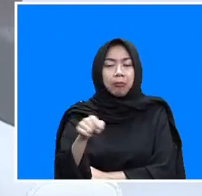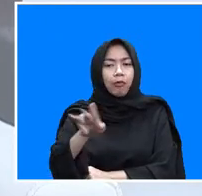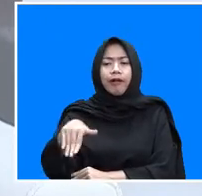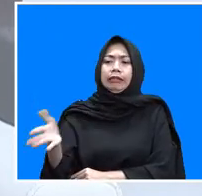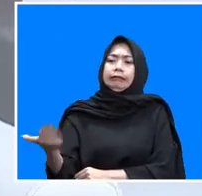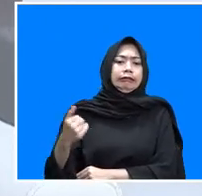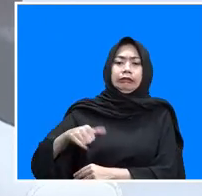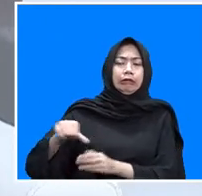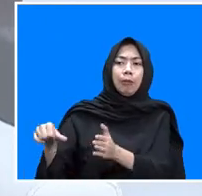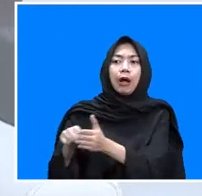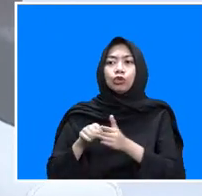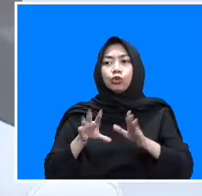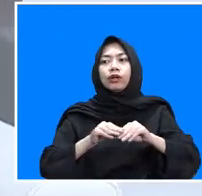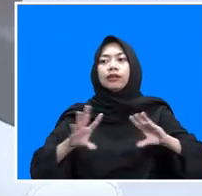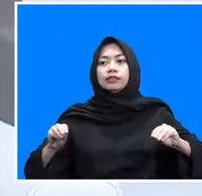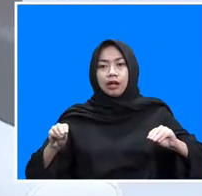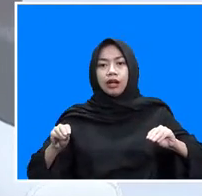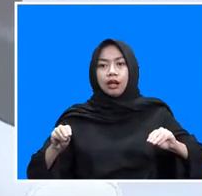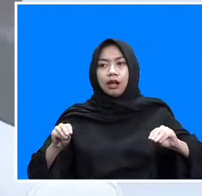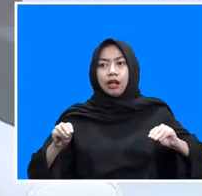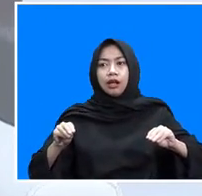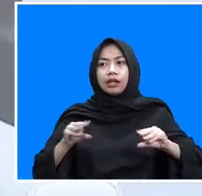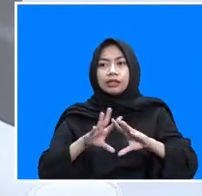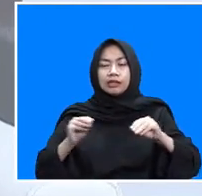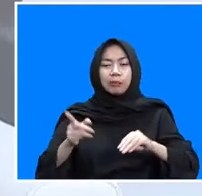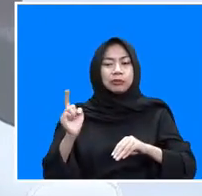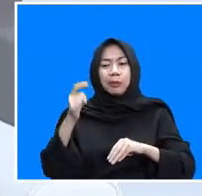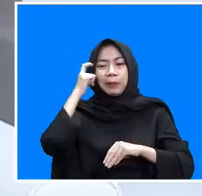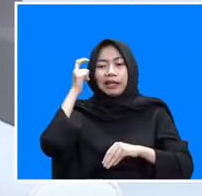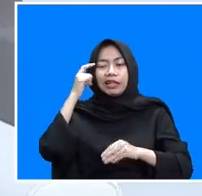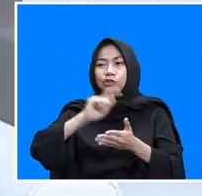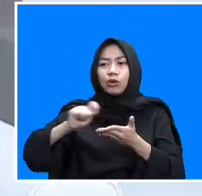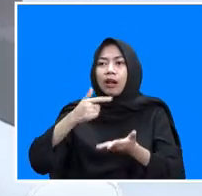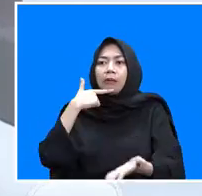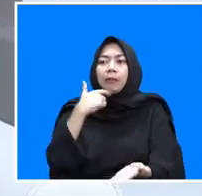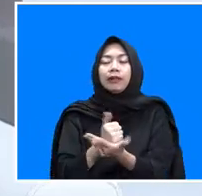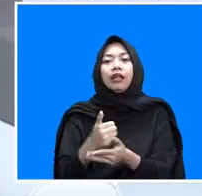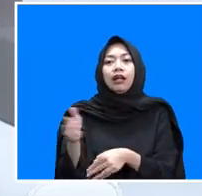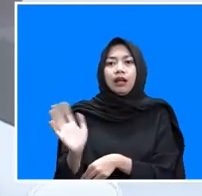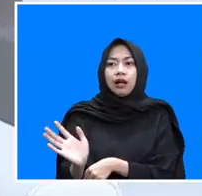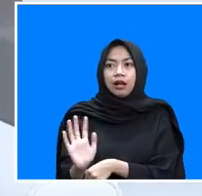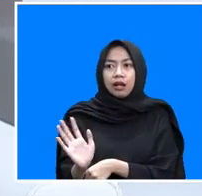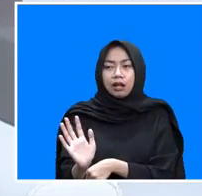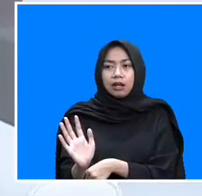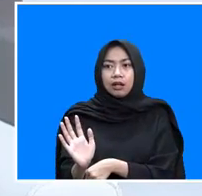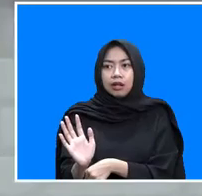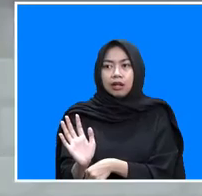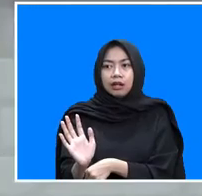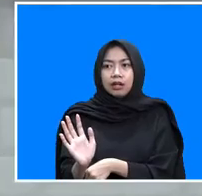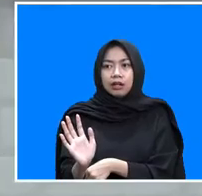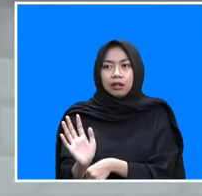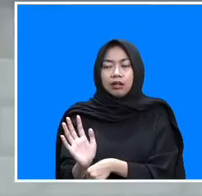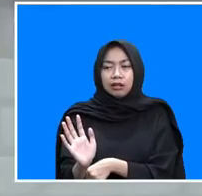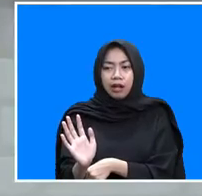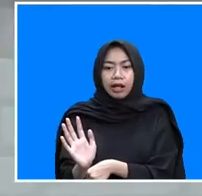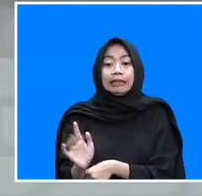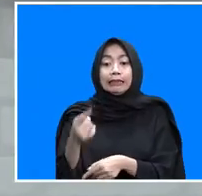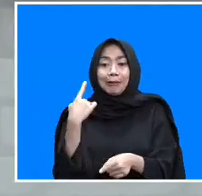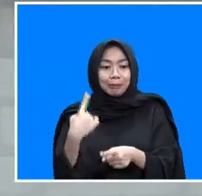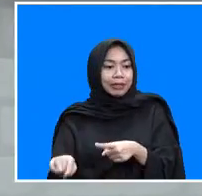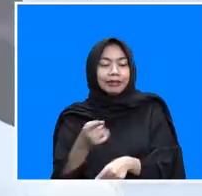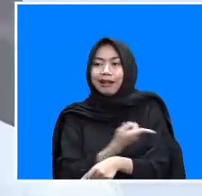to support their children to learn remotely as well. Yeah. And so that's also been, I'm sure, an added pressure, you know, on